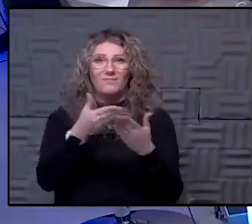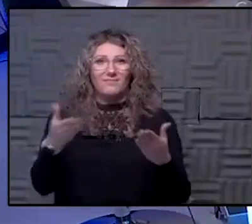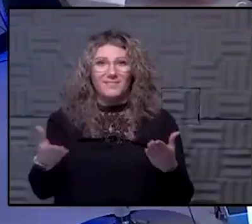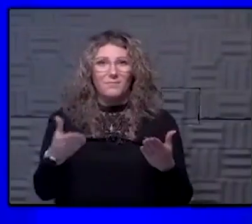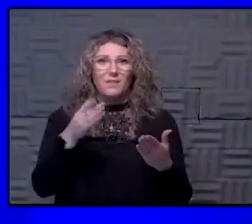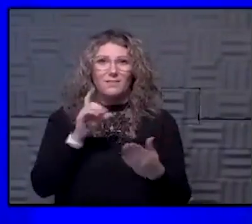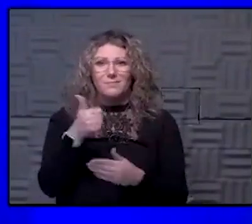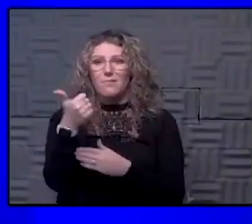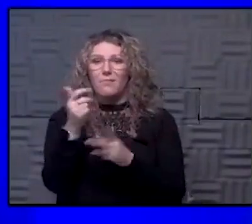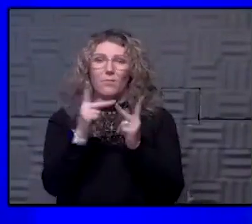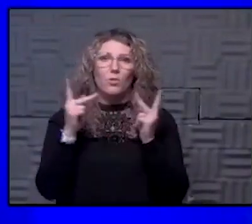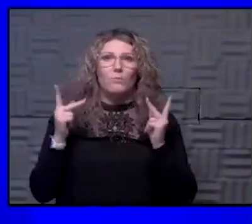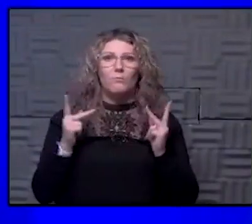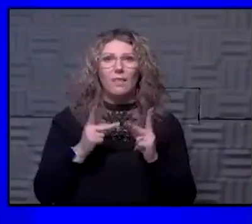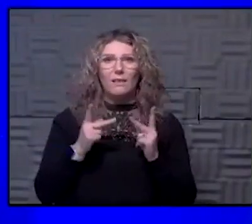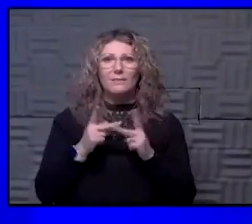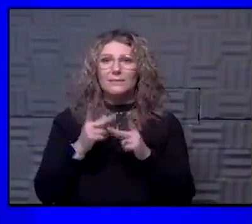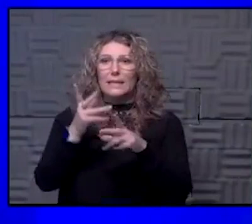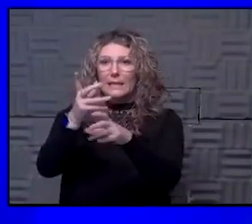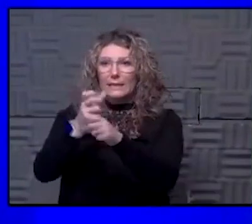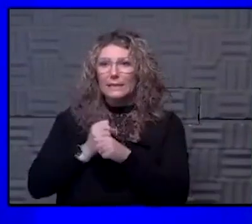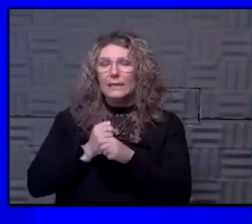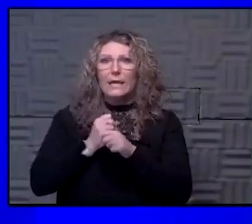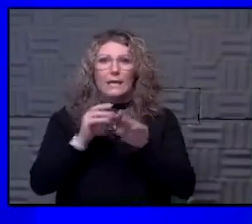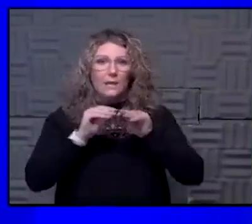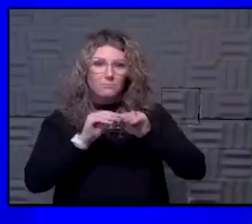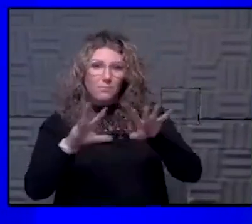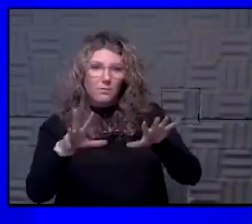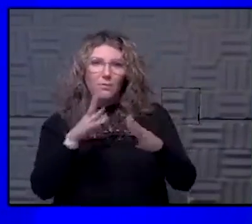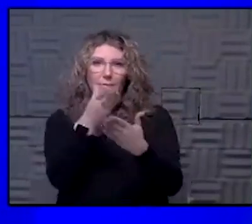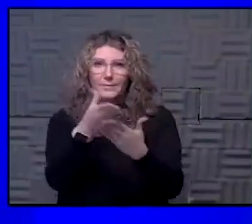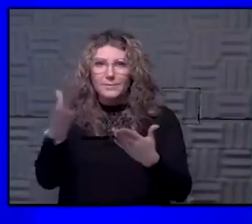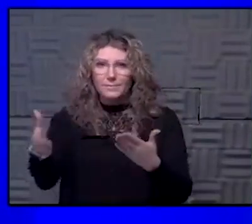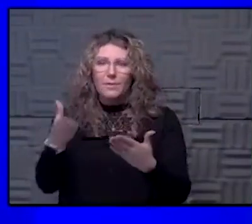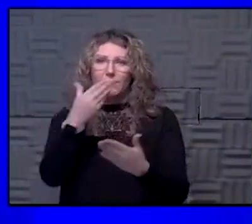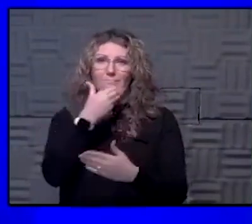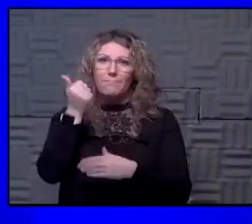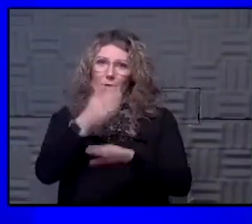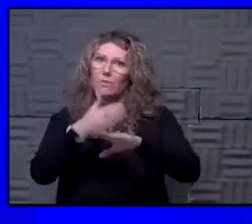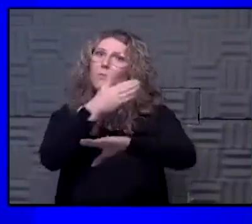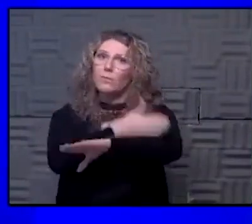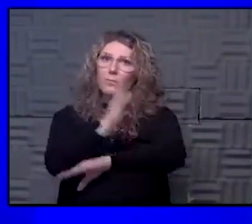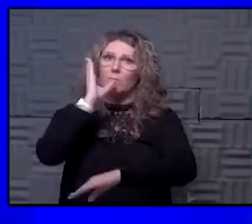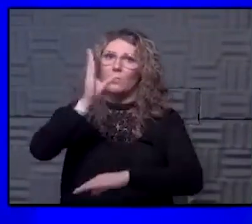those other places can get distributions of the supply, it's going to be a lot better. Yeah.